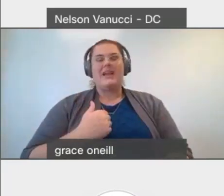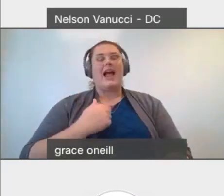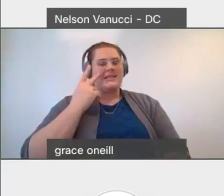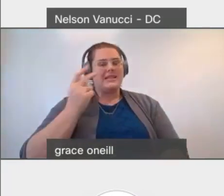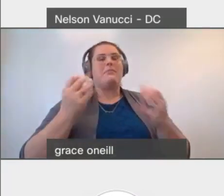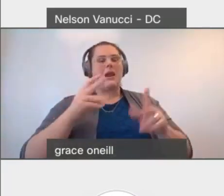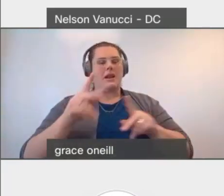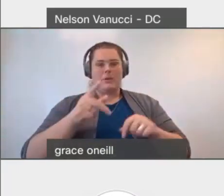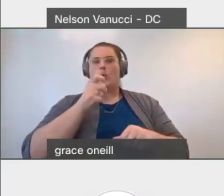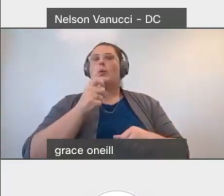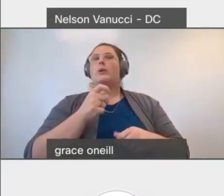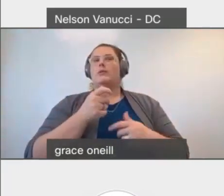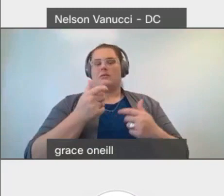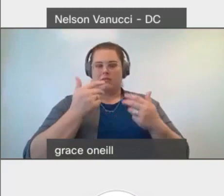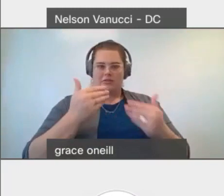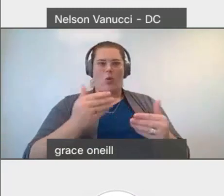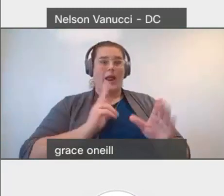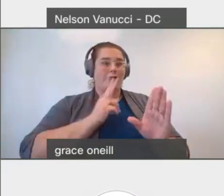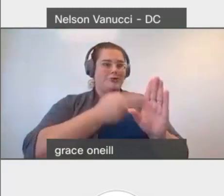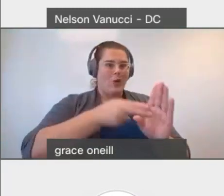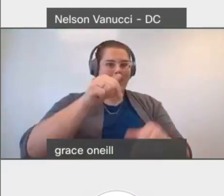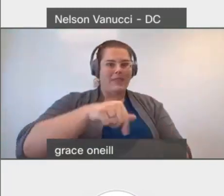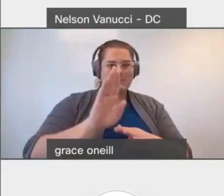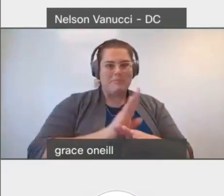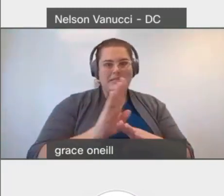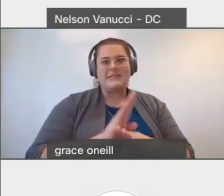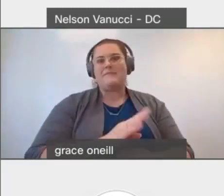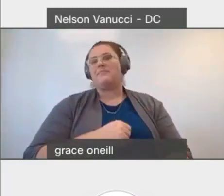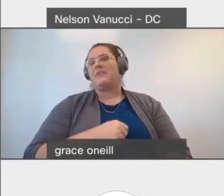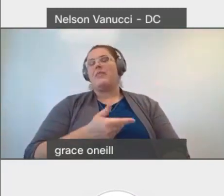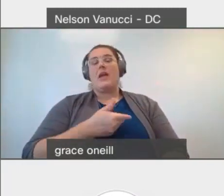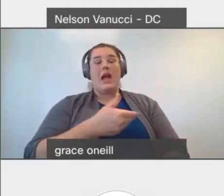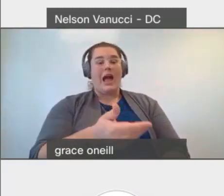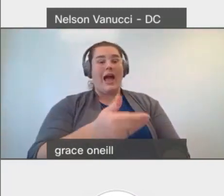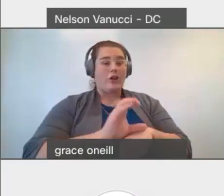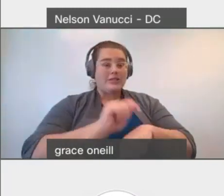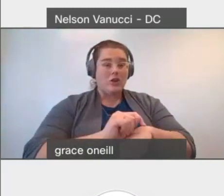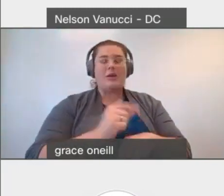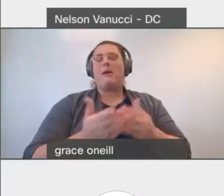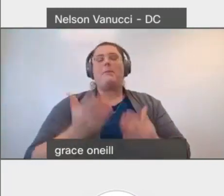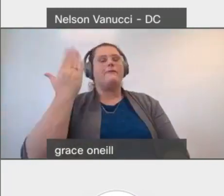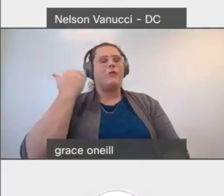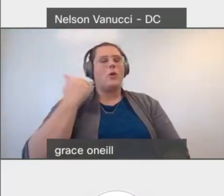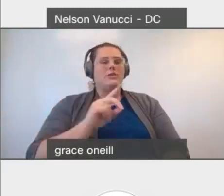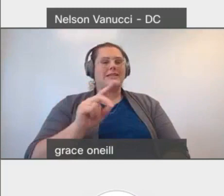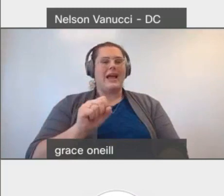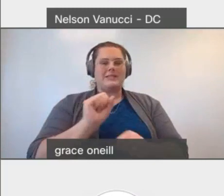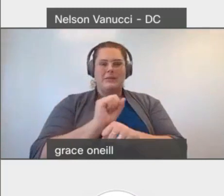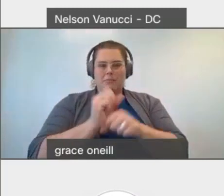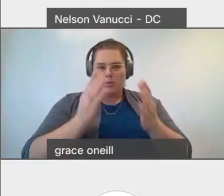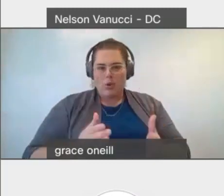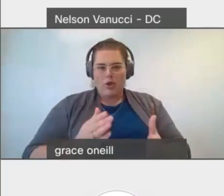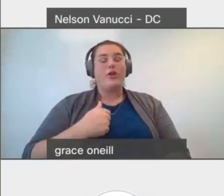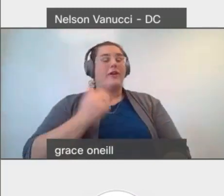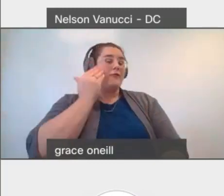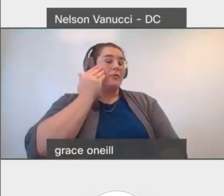hire consultants who are either former employees of DDS, people who are familiar with how the system works, and